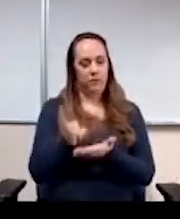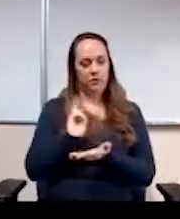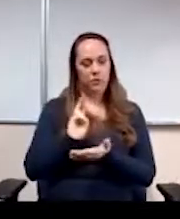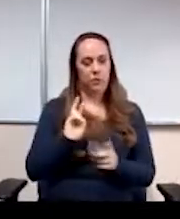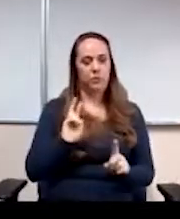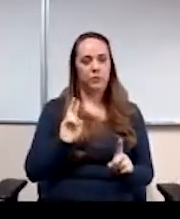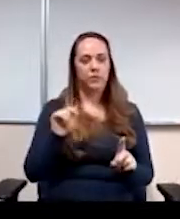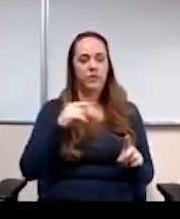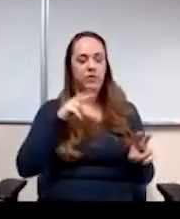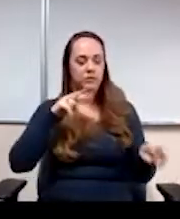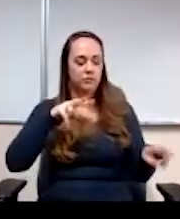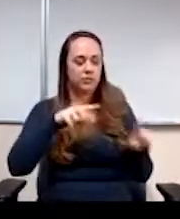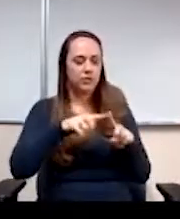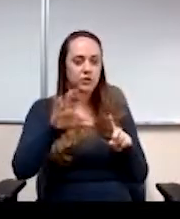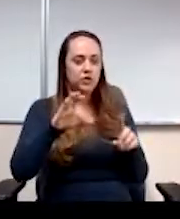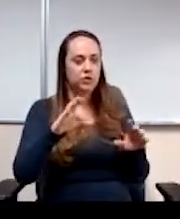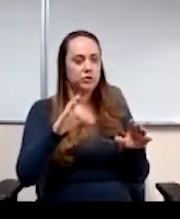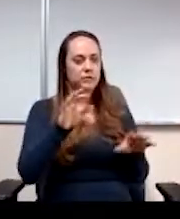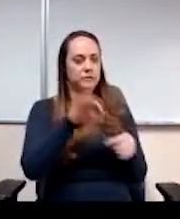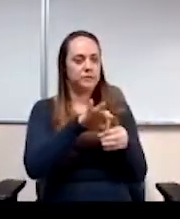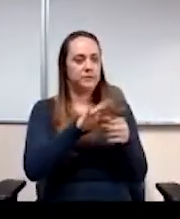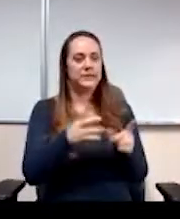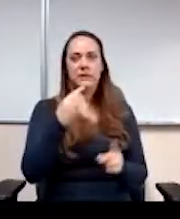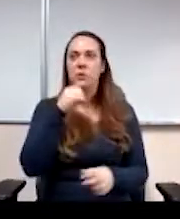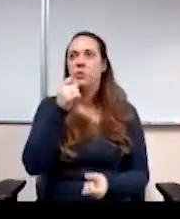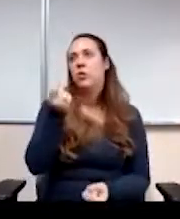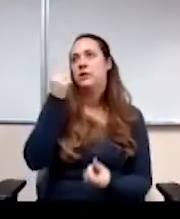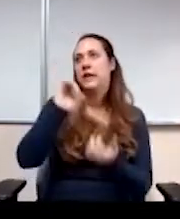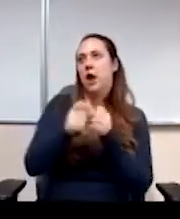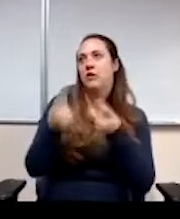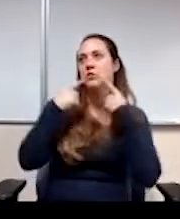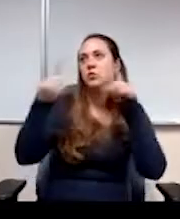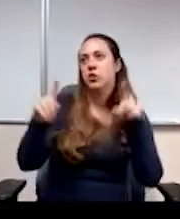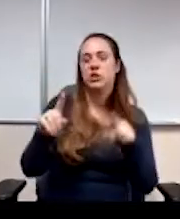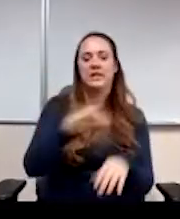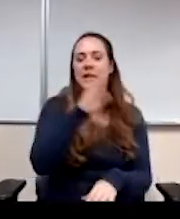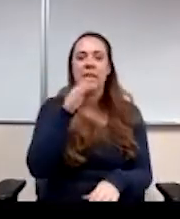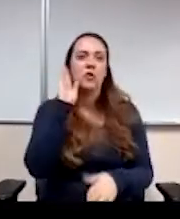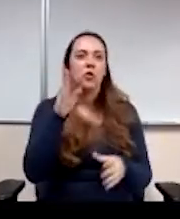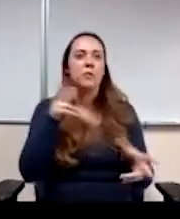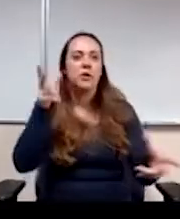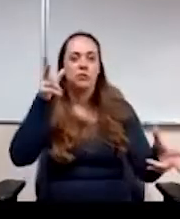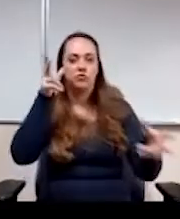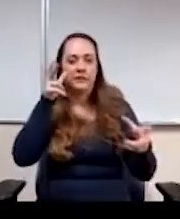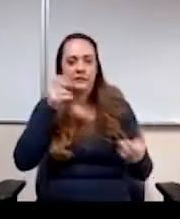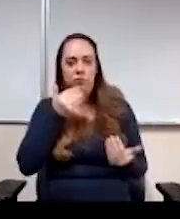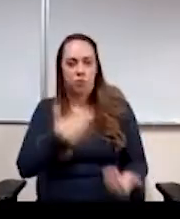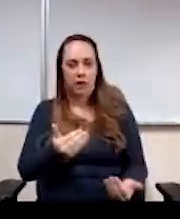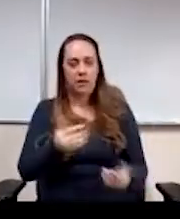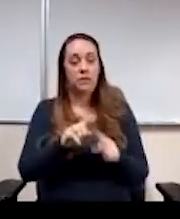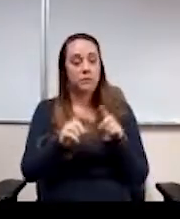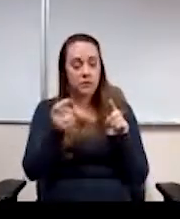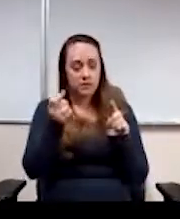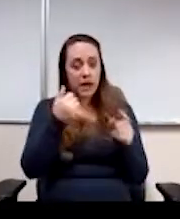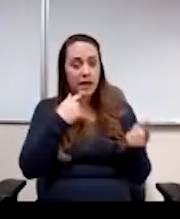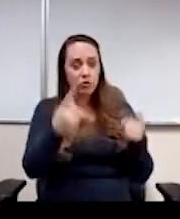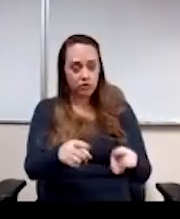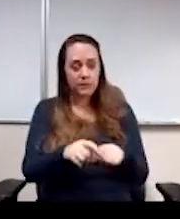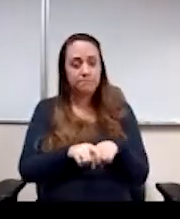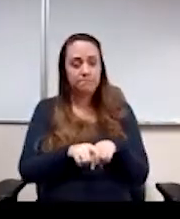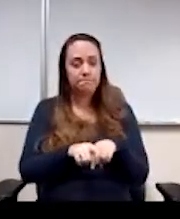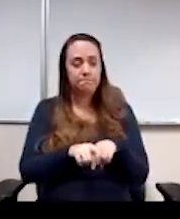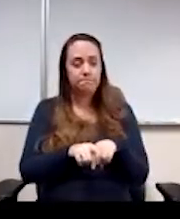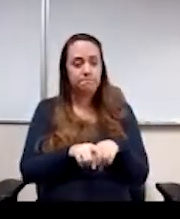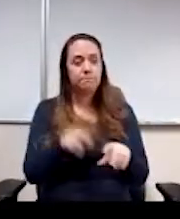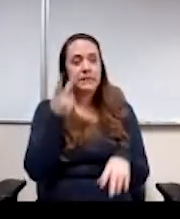talking down to your constituents and insinuating that we just don't understand how this works? It's never going to be received well. However, I agree with you. There